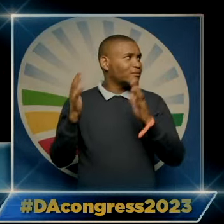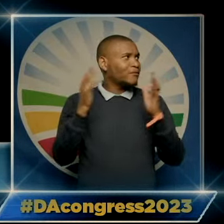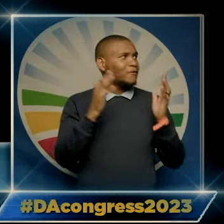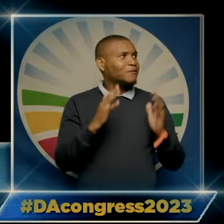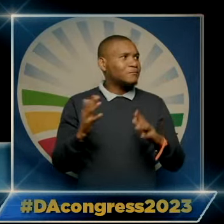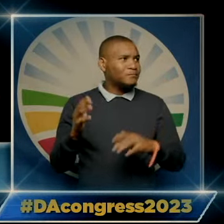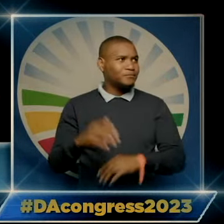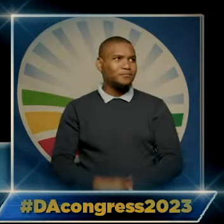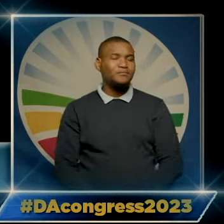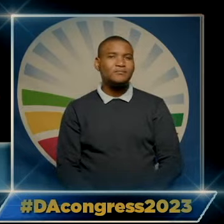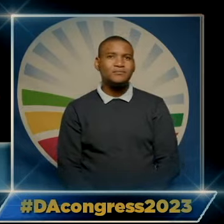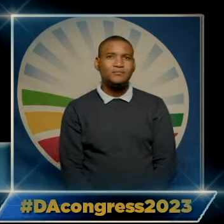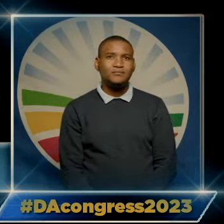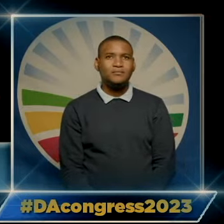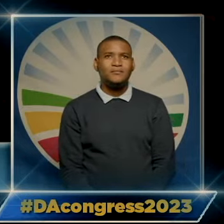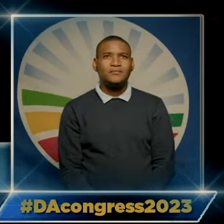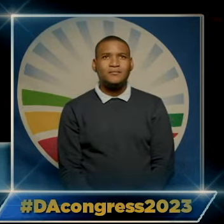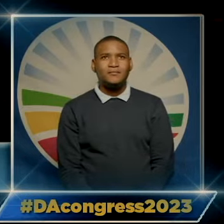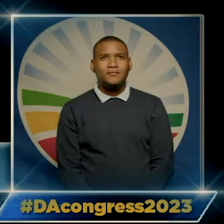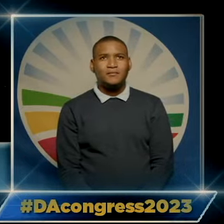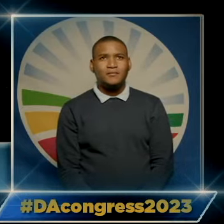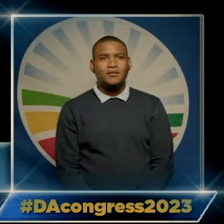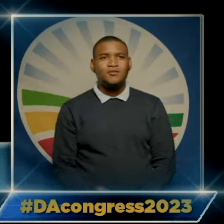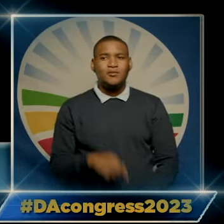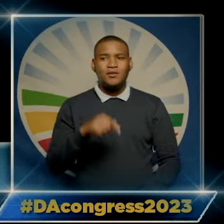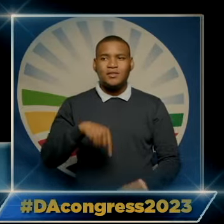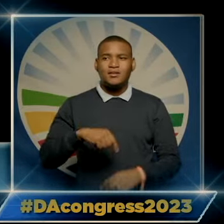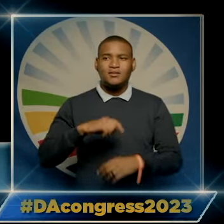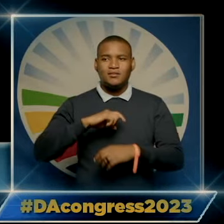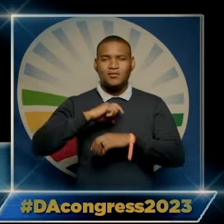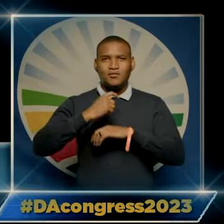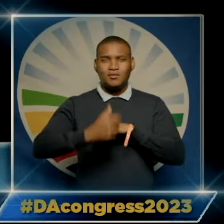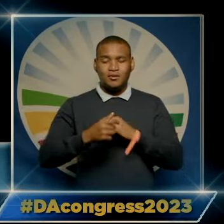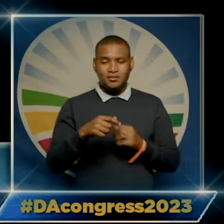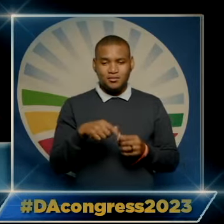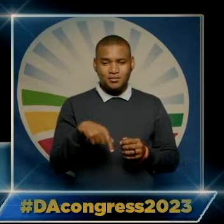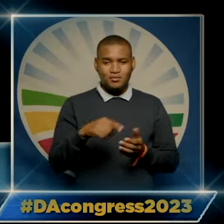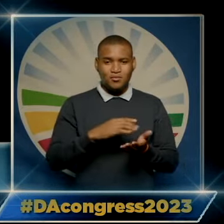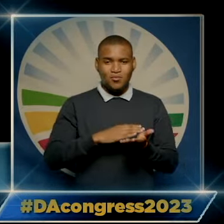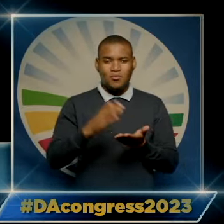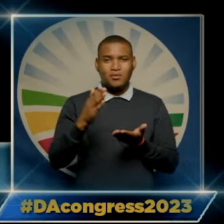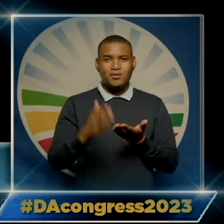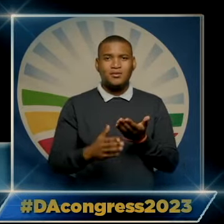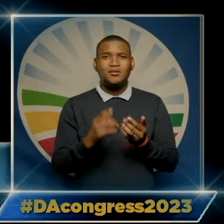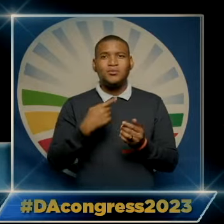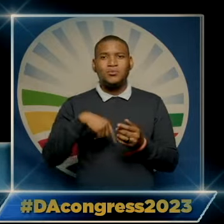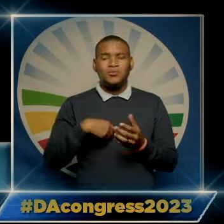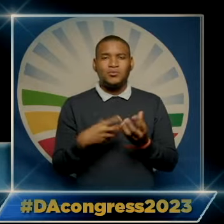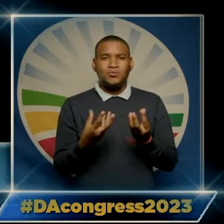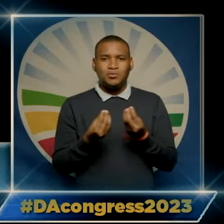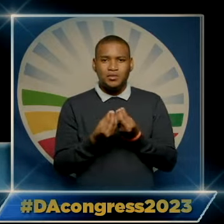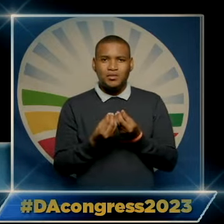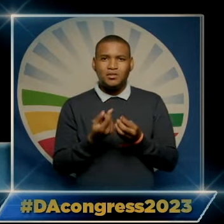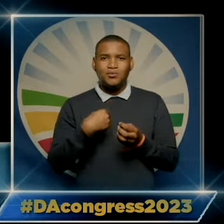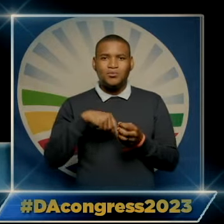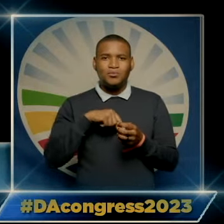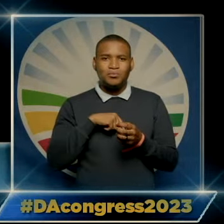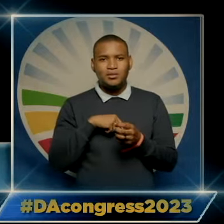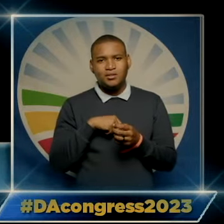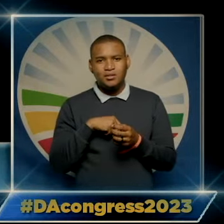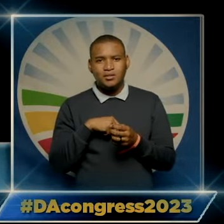And in this great stuff, and in this Congress, over the course of the weekend, we together will be plotting